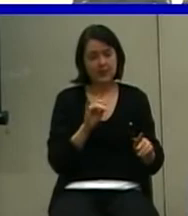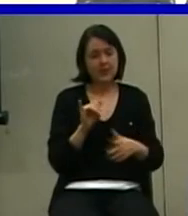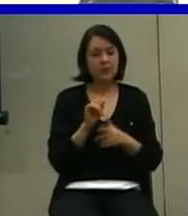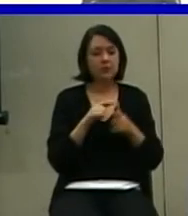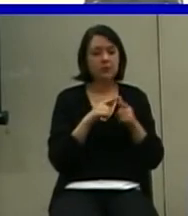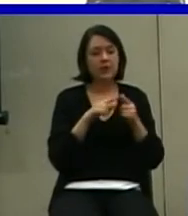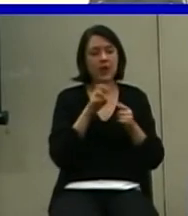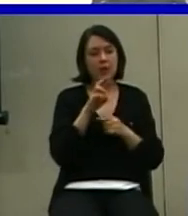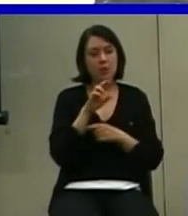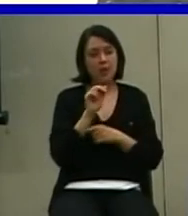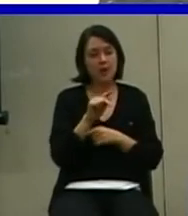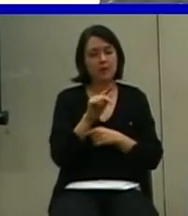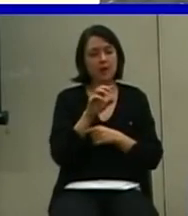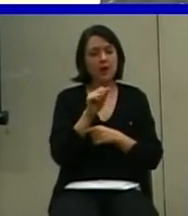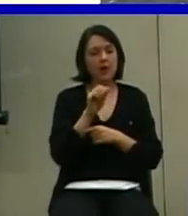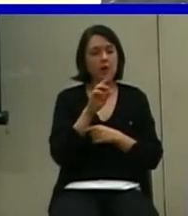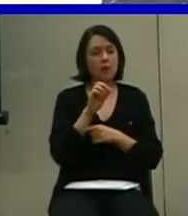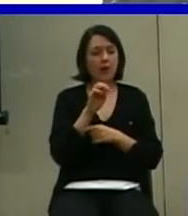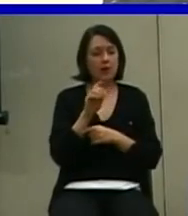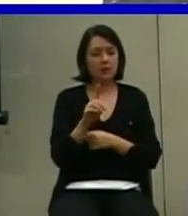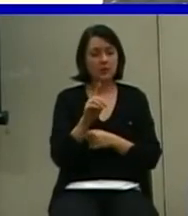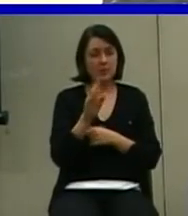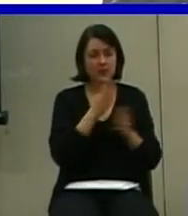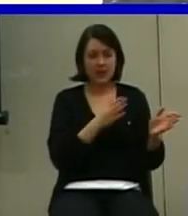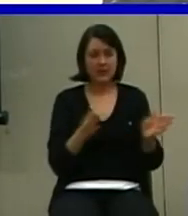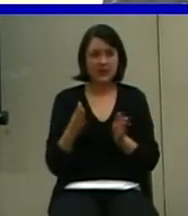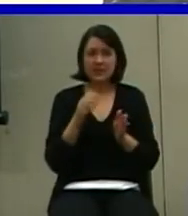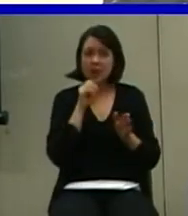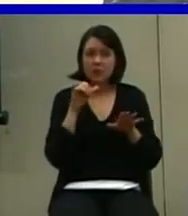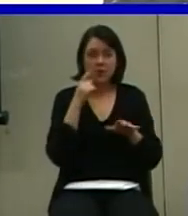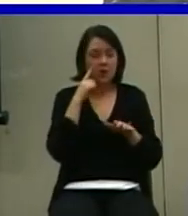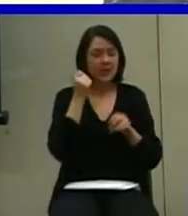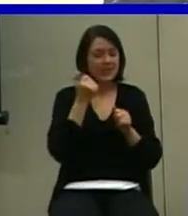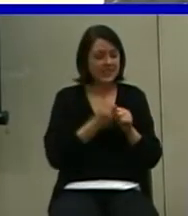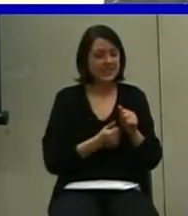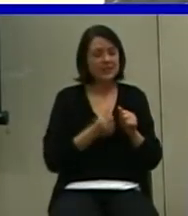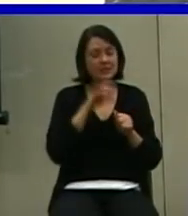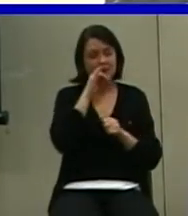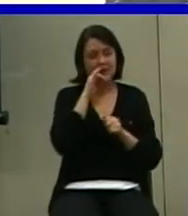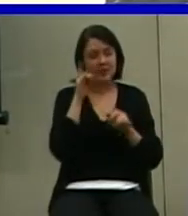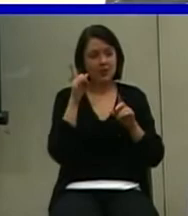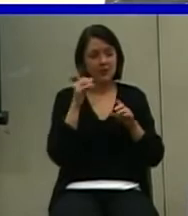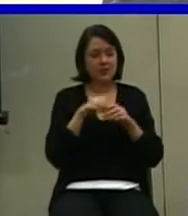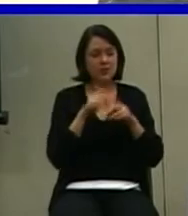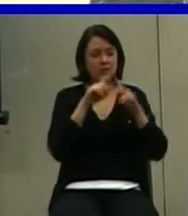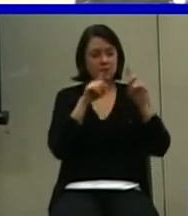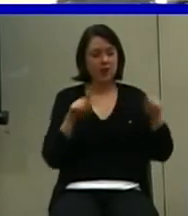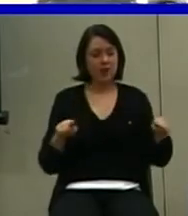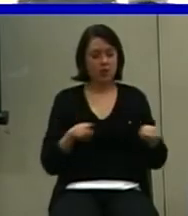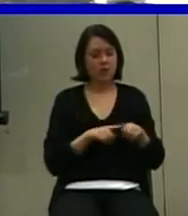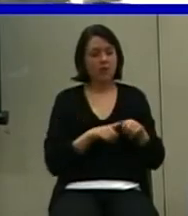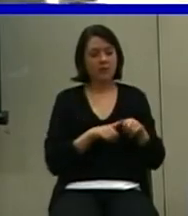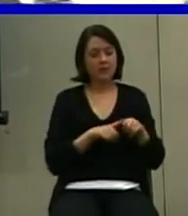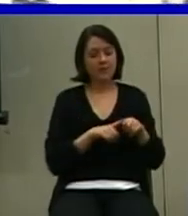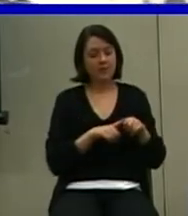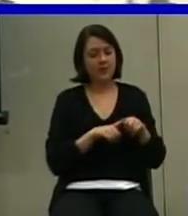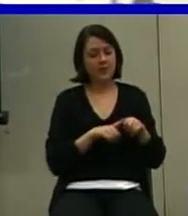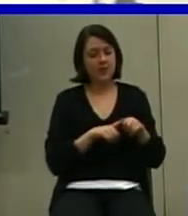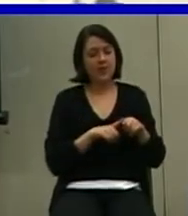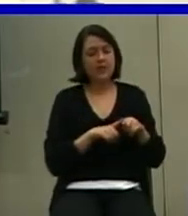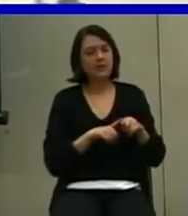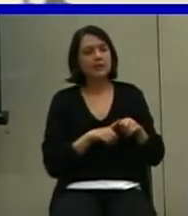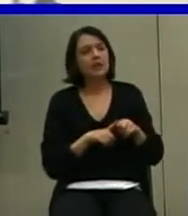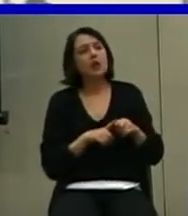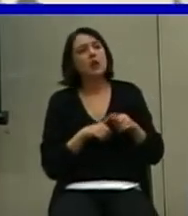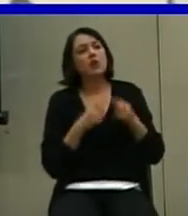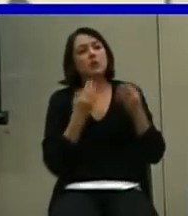plan. But let's not do a wraparound plan on every kid that enters this triangle, the second part of the triangle. Let's save